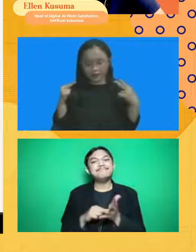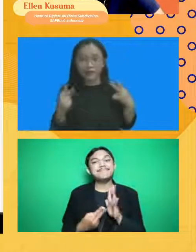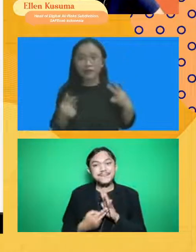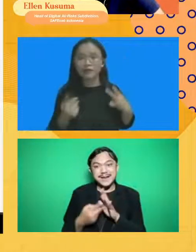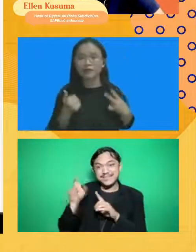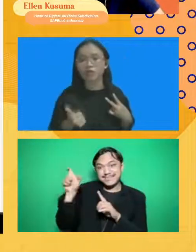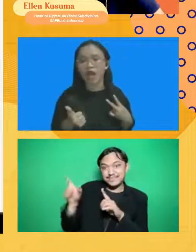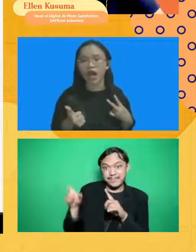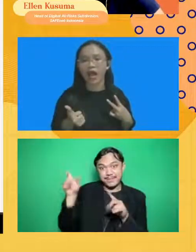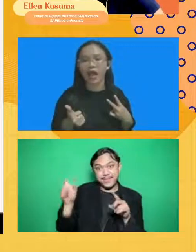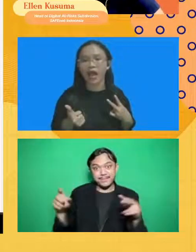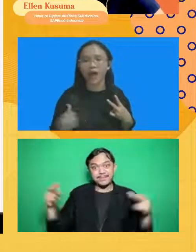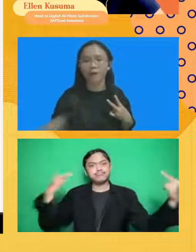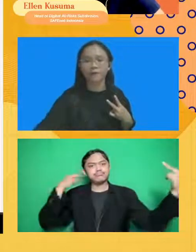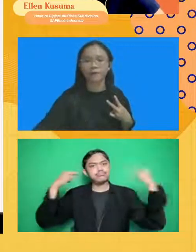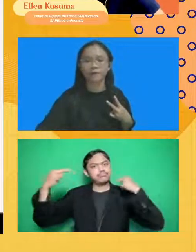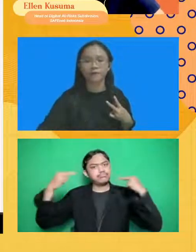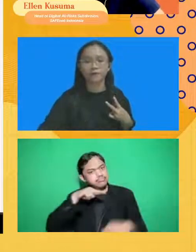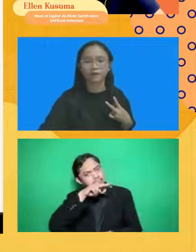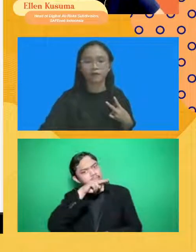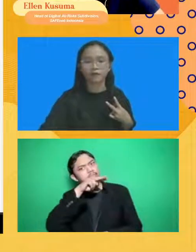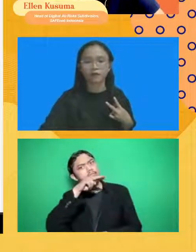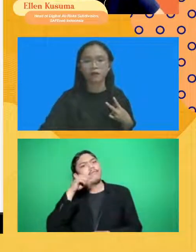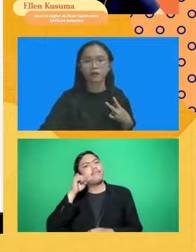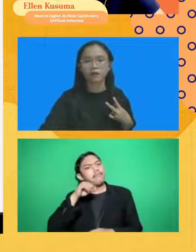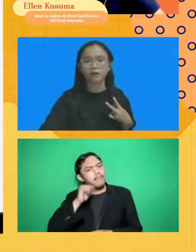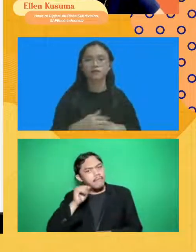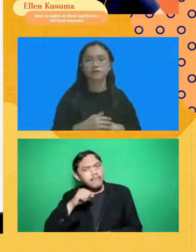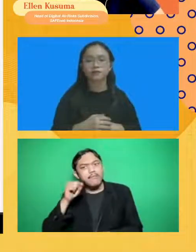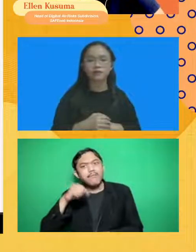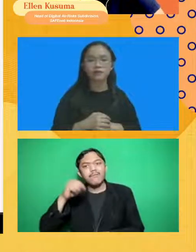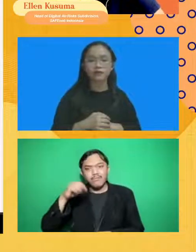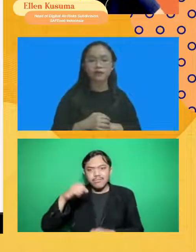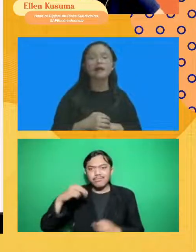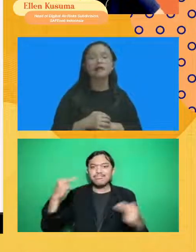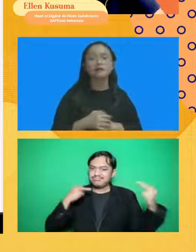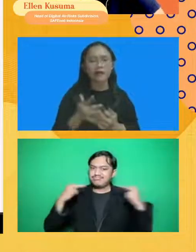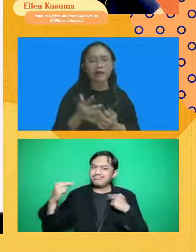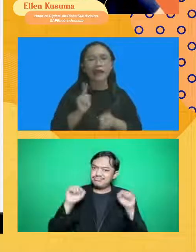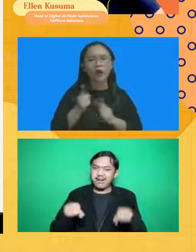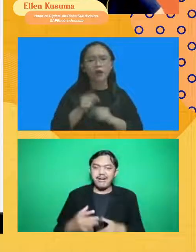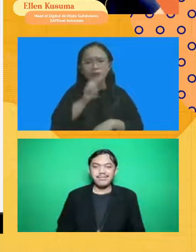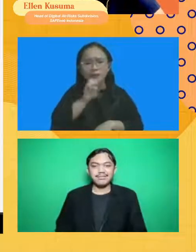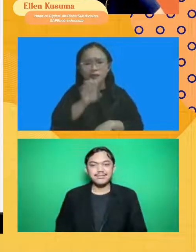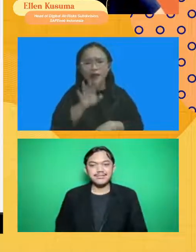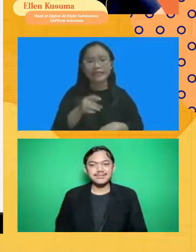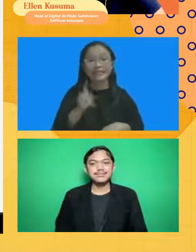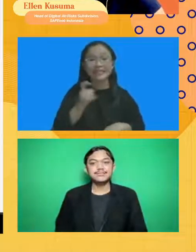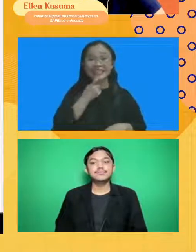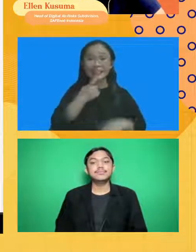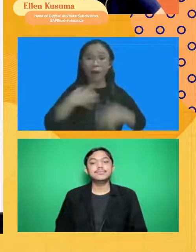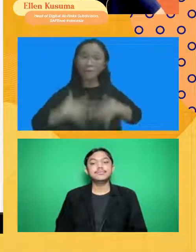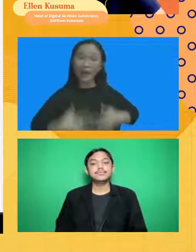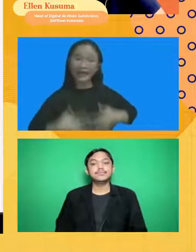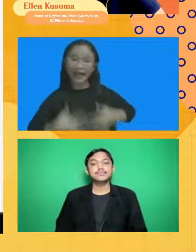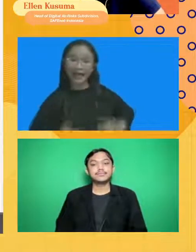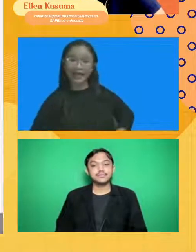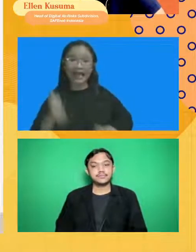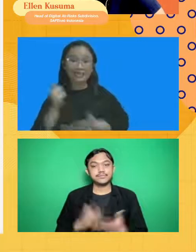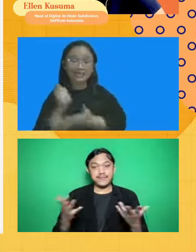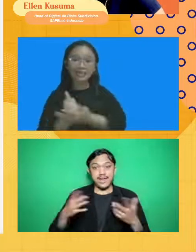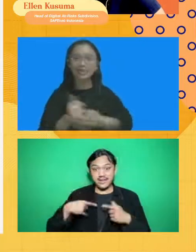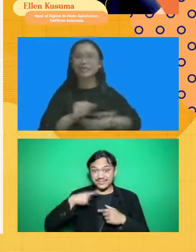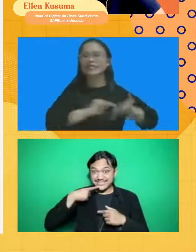And it is different than when we are talking about physical body, which we can